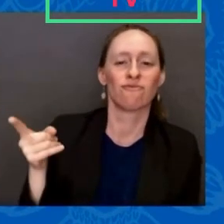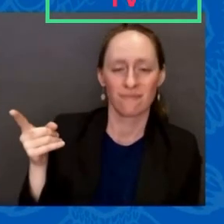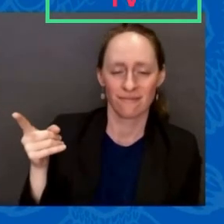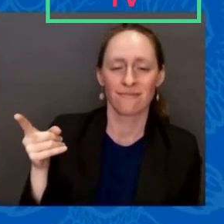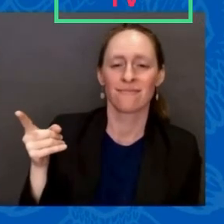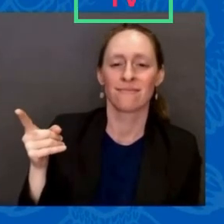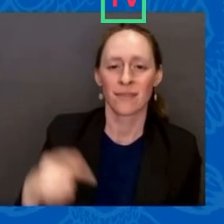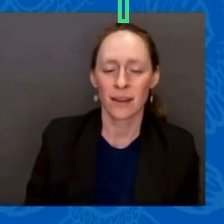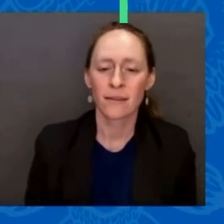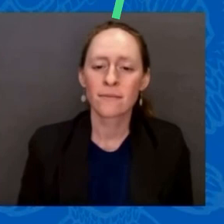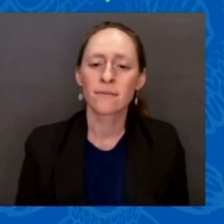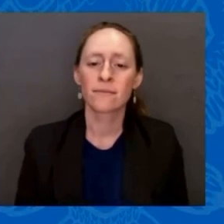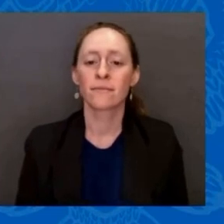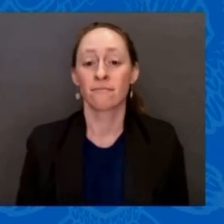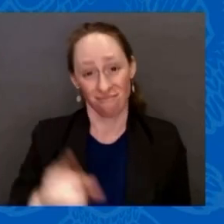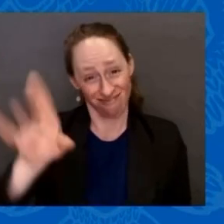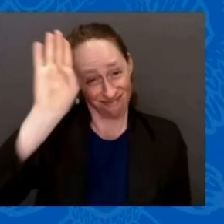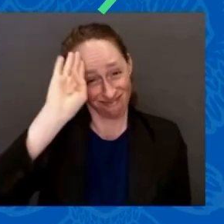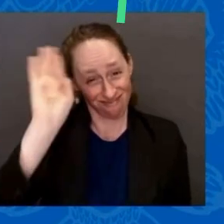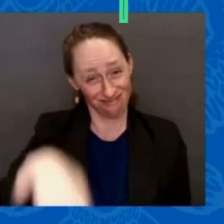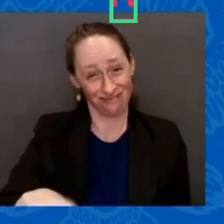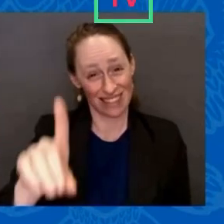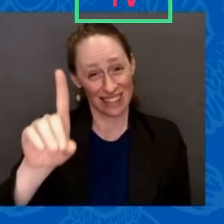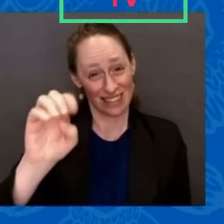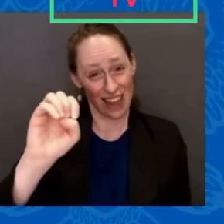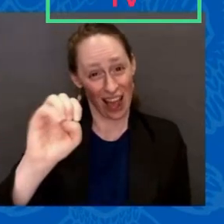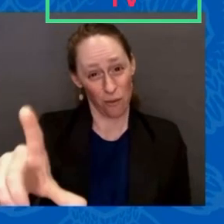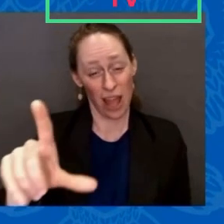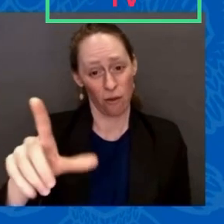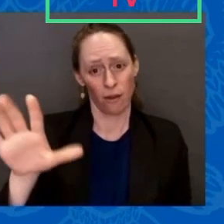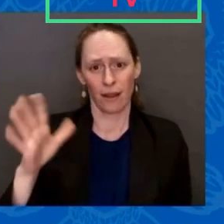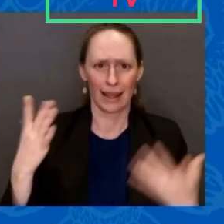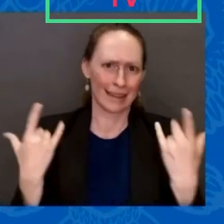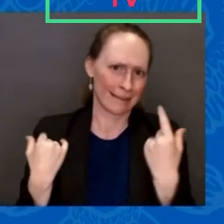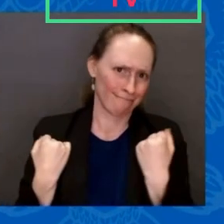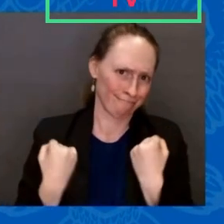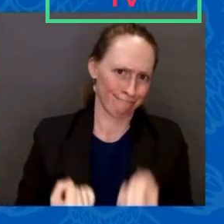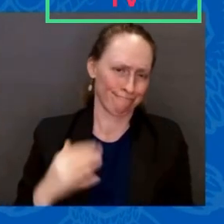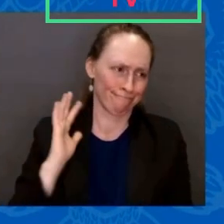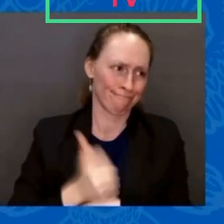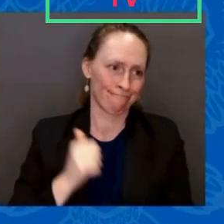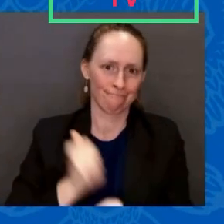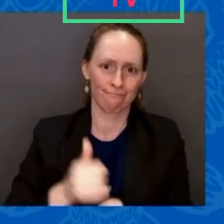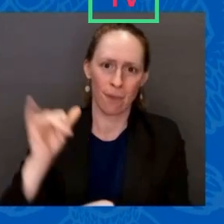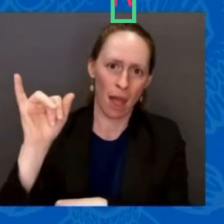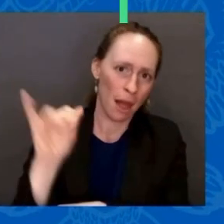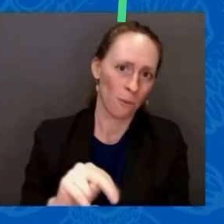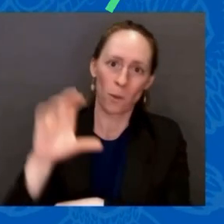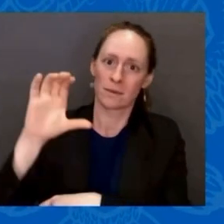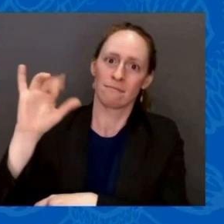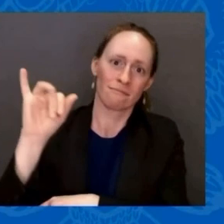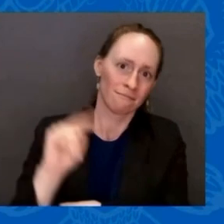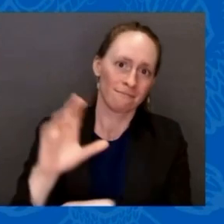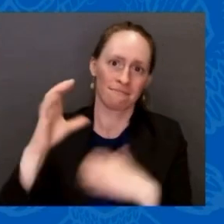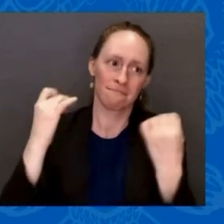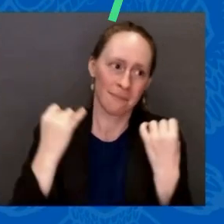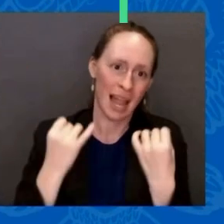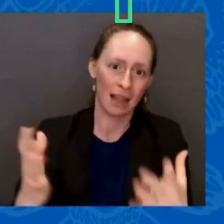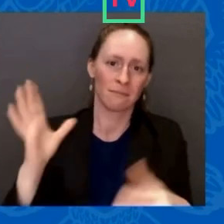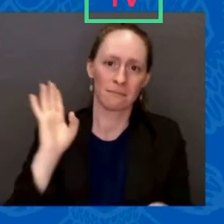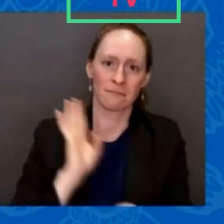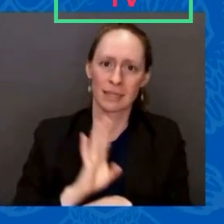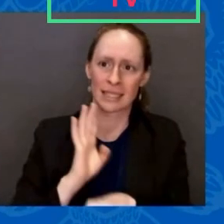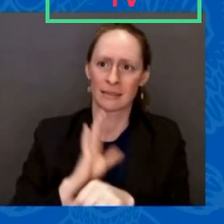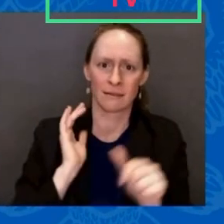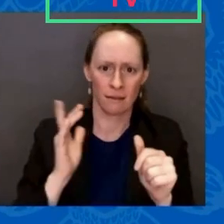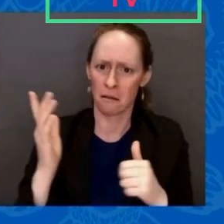want them to do well, but I'm tired of waiting for the trickle down. It doesn't come very quickly. Not much trickle down on my dad's kitchen table